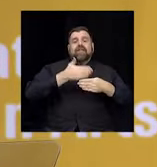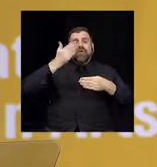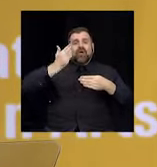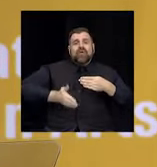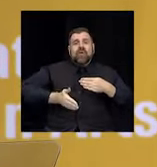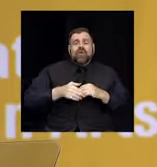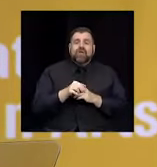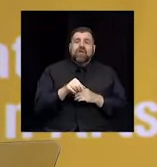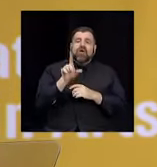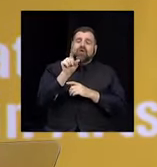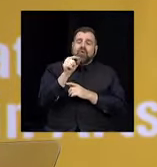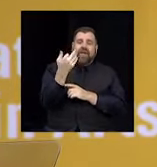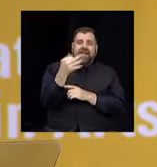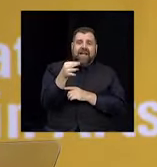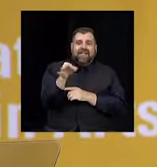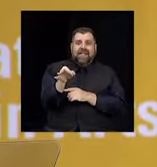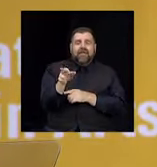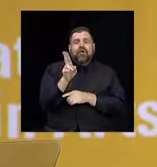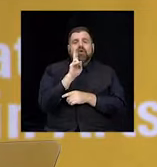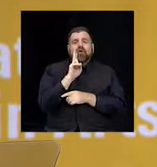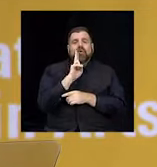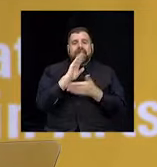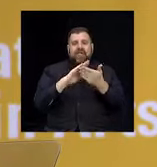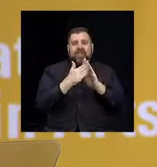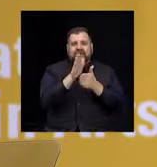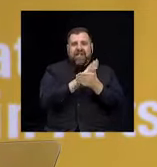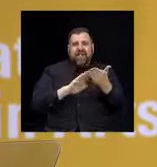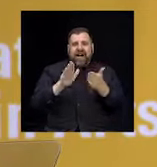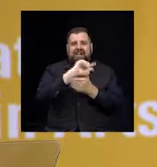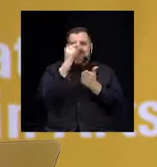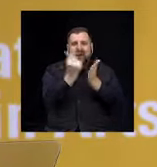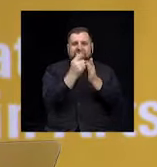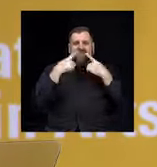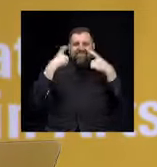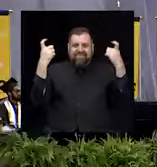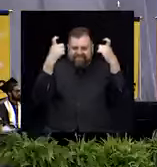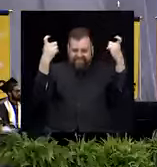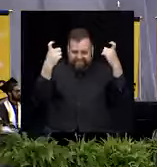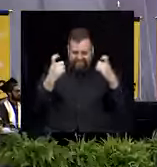the 2019 Houston Community College commencement ceremony.